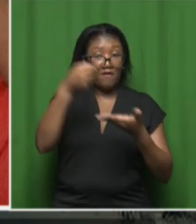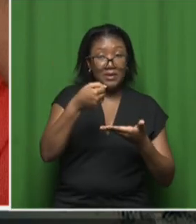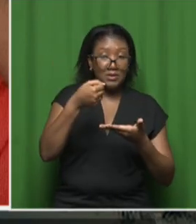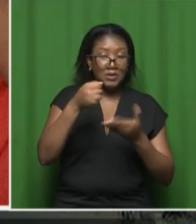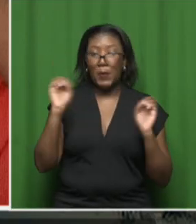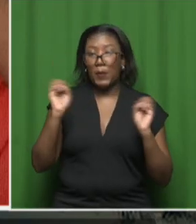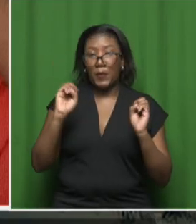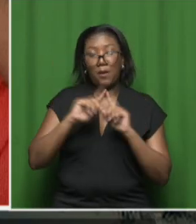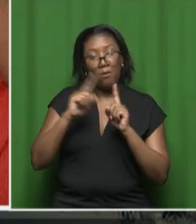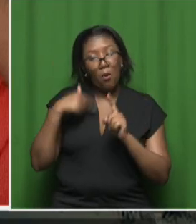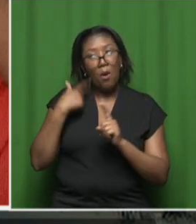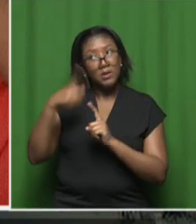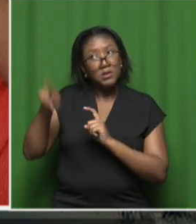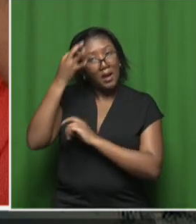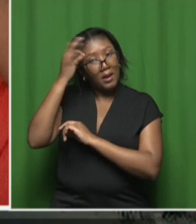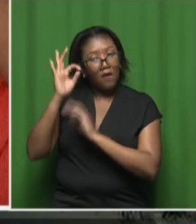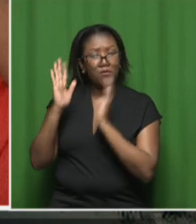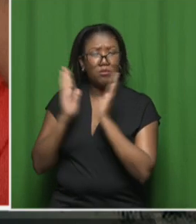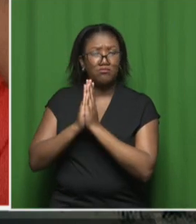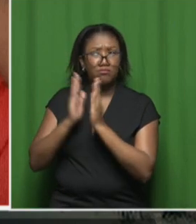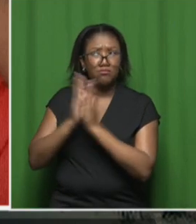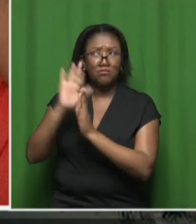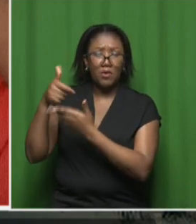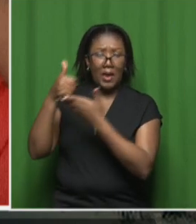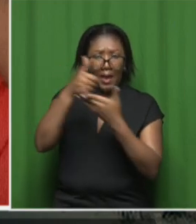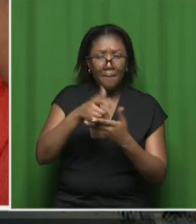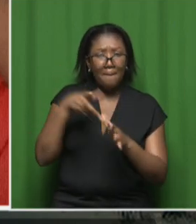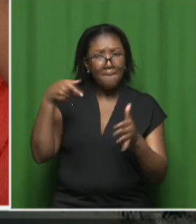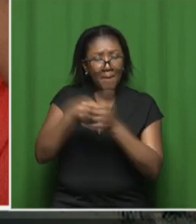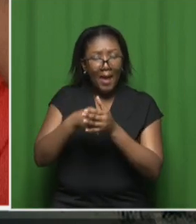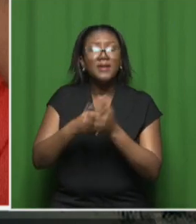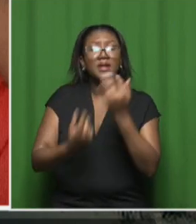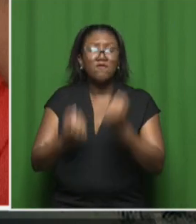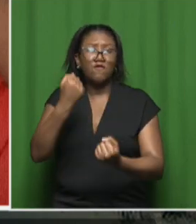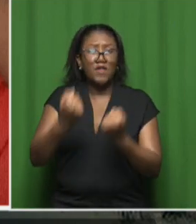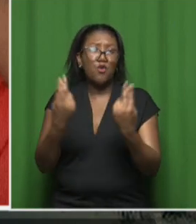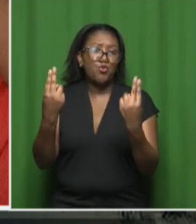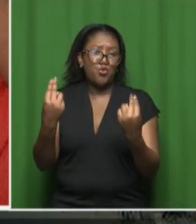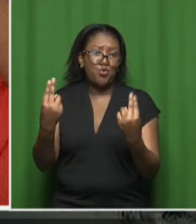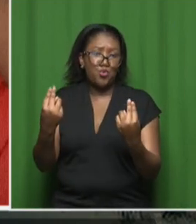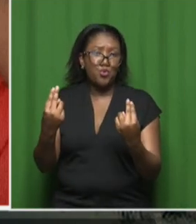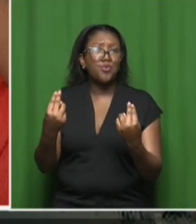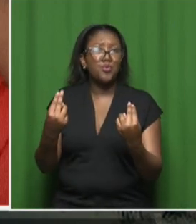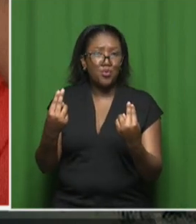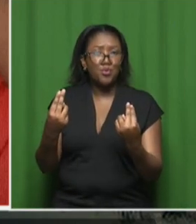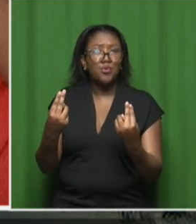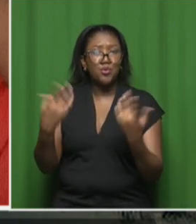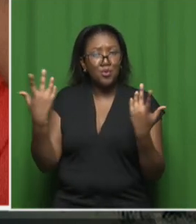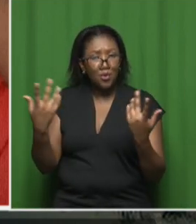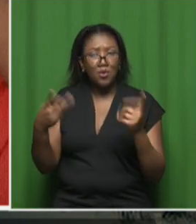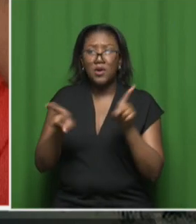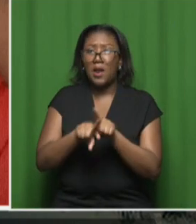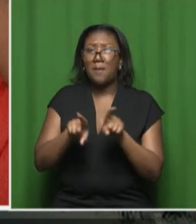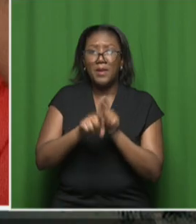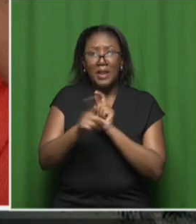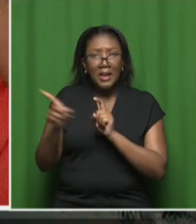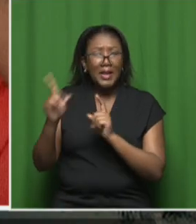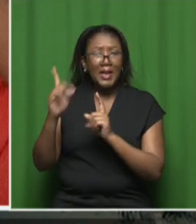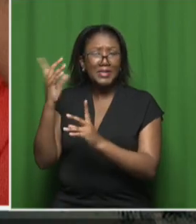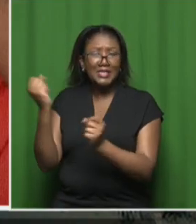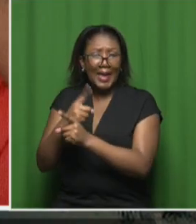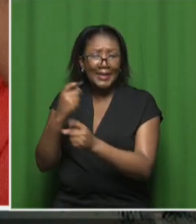would want for them to help us in getting new vehicles. Like they could do the same with, like they do in the taxi